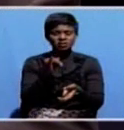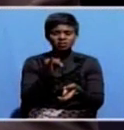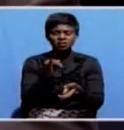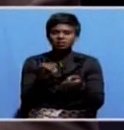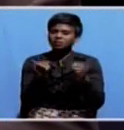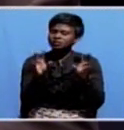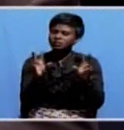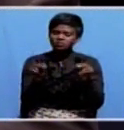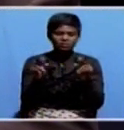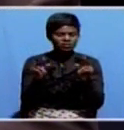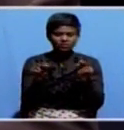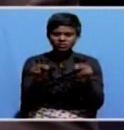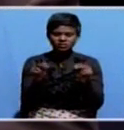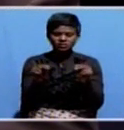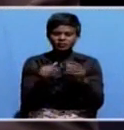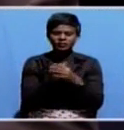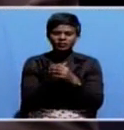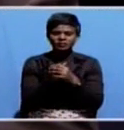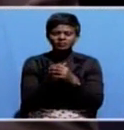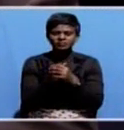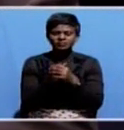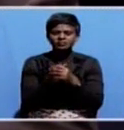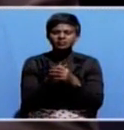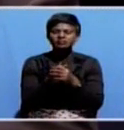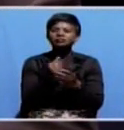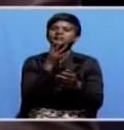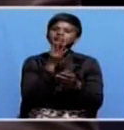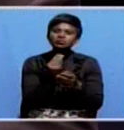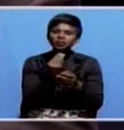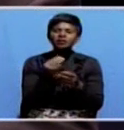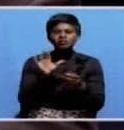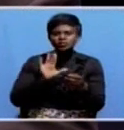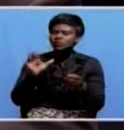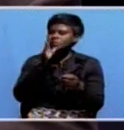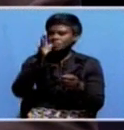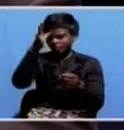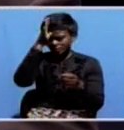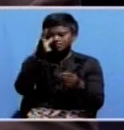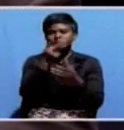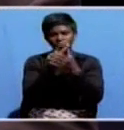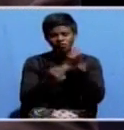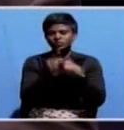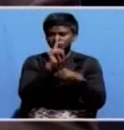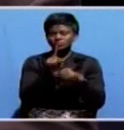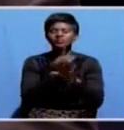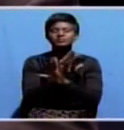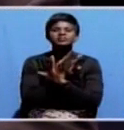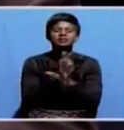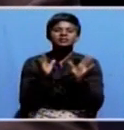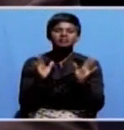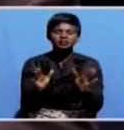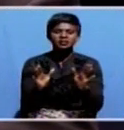a Congolese. Chiluba was born of Zambian parents, and even